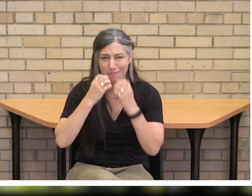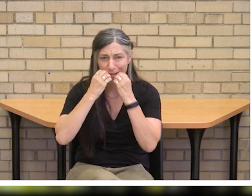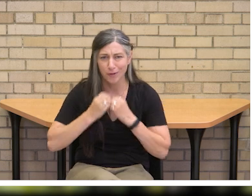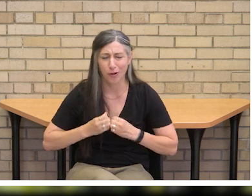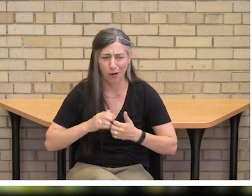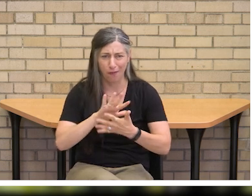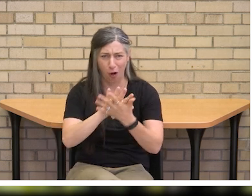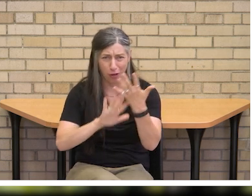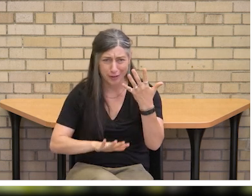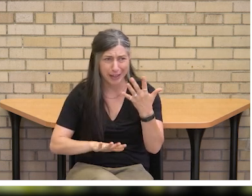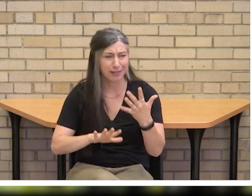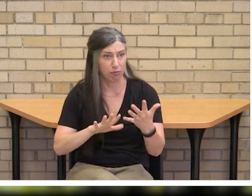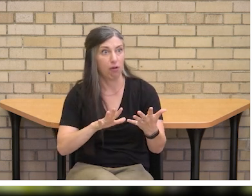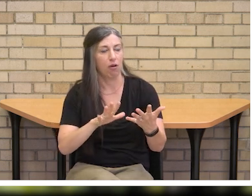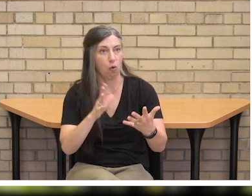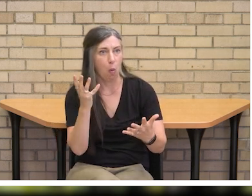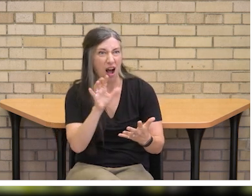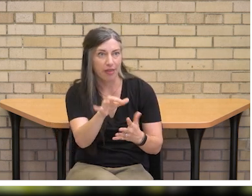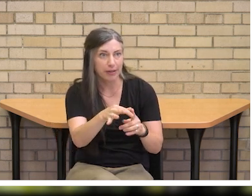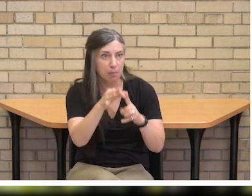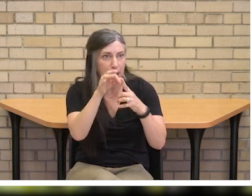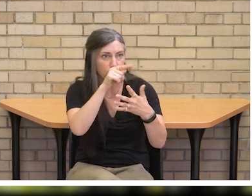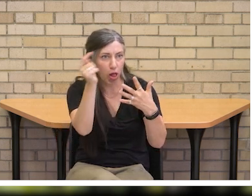features that make it unique.